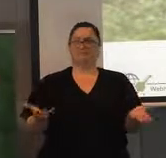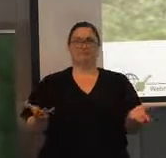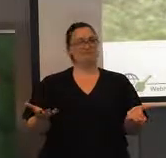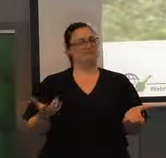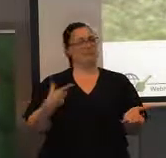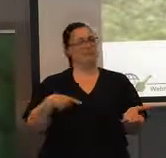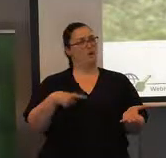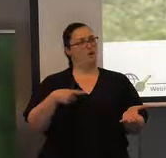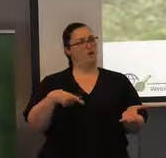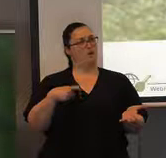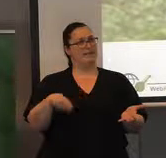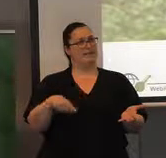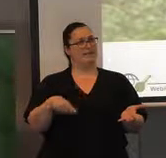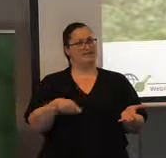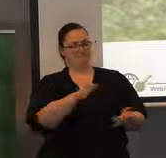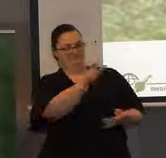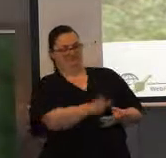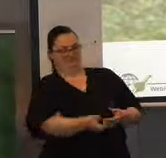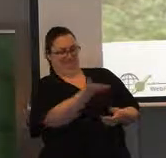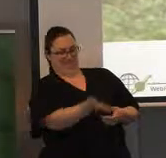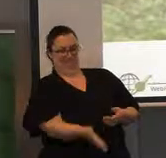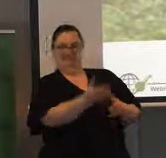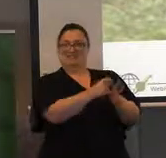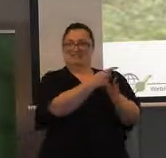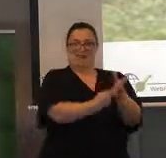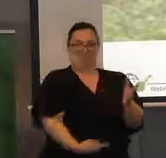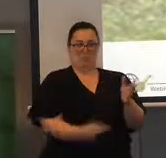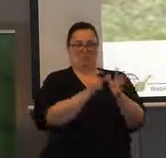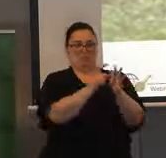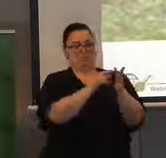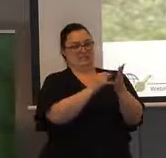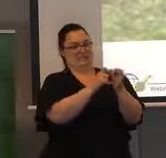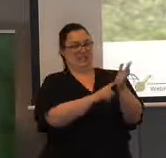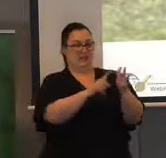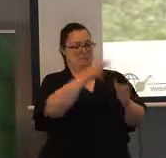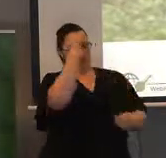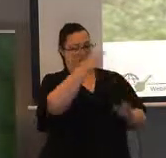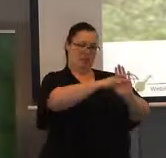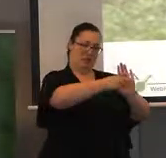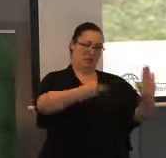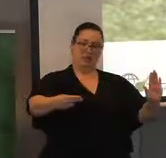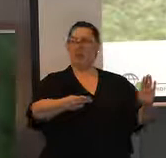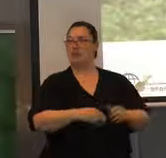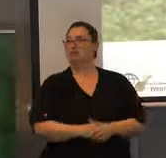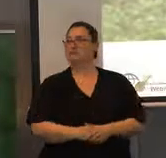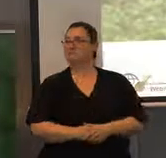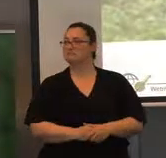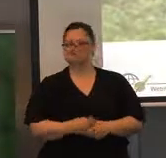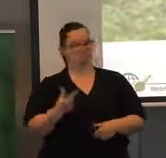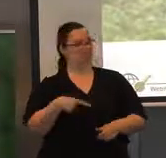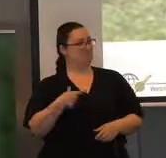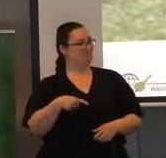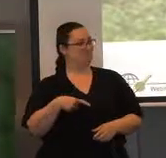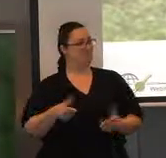Why do we label people as having disabilities? Or even worse, why do we talk about disabled